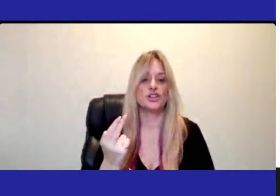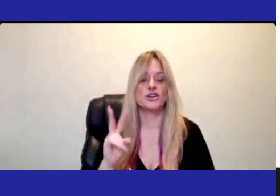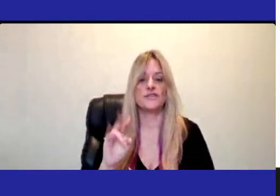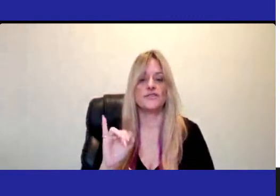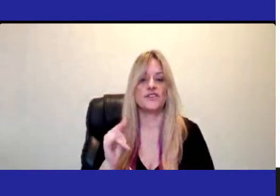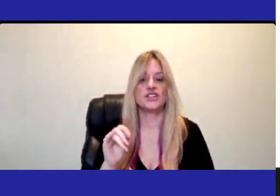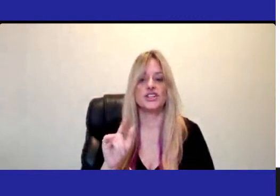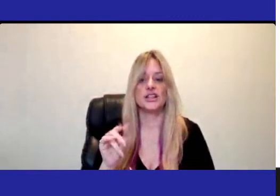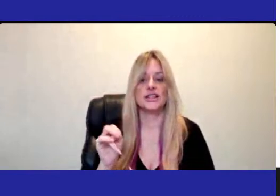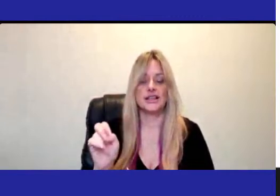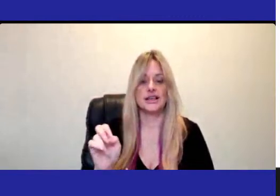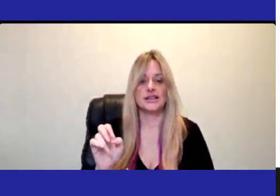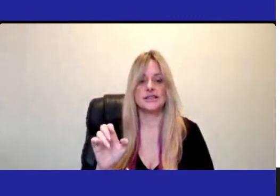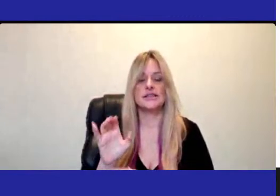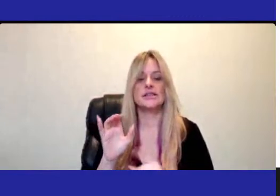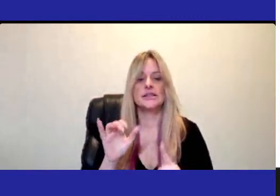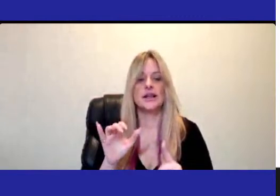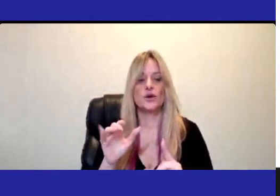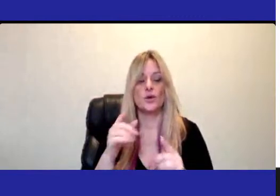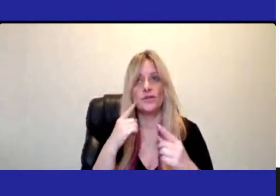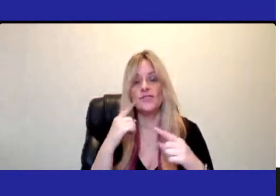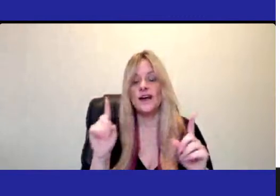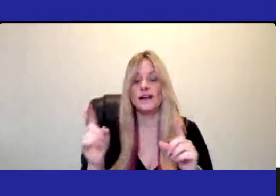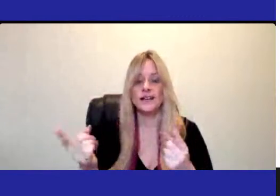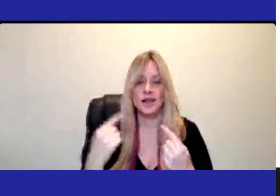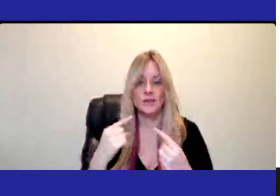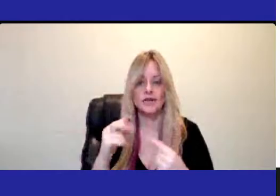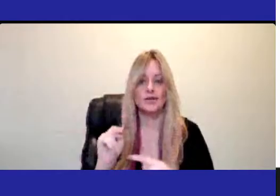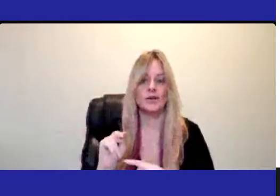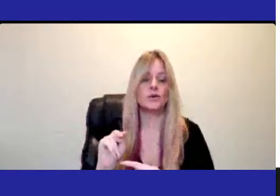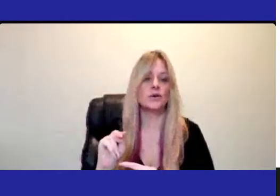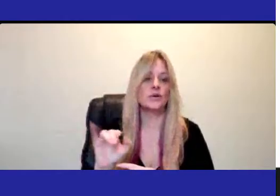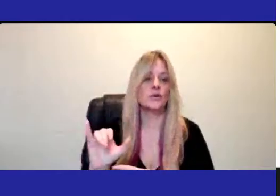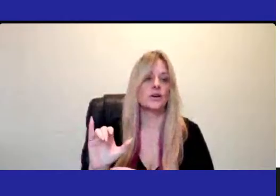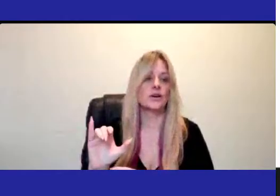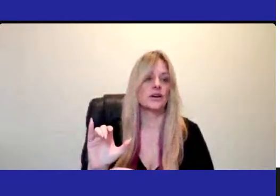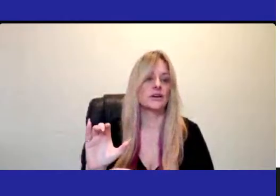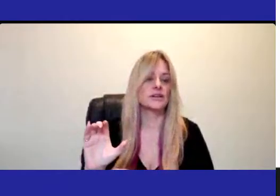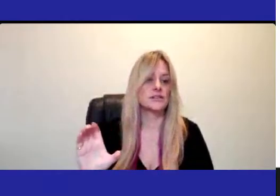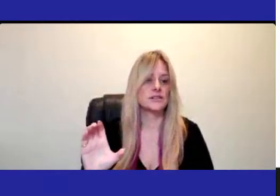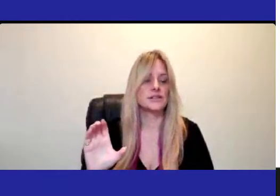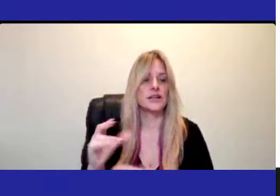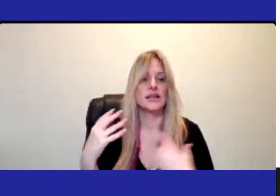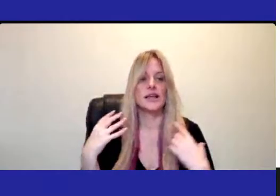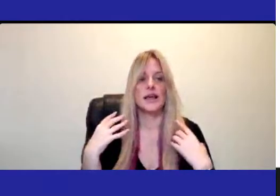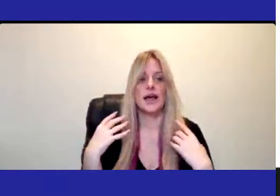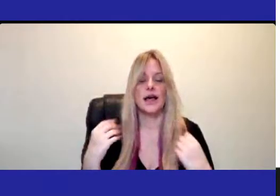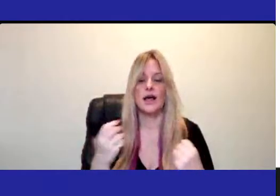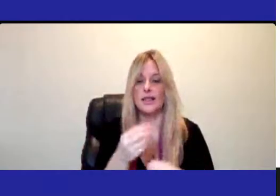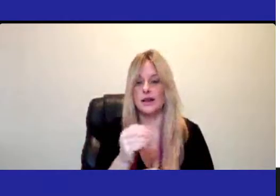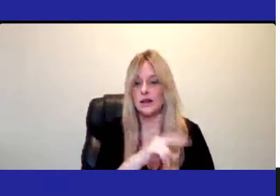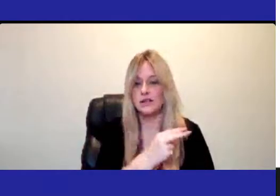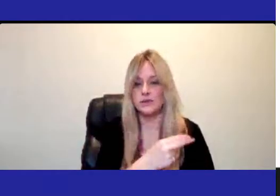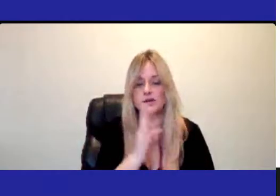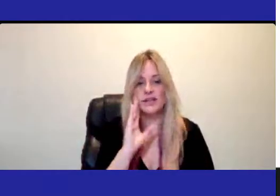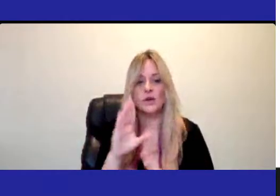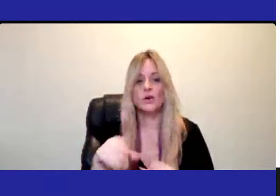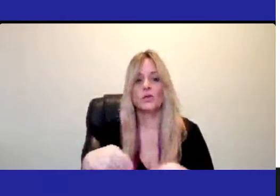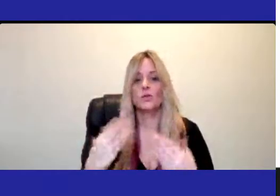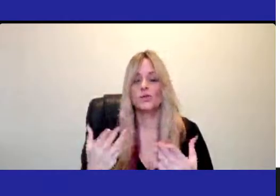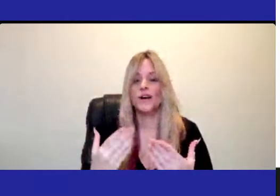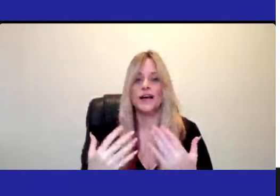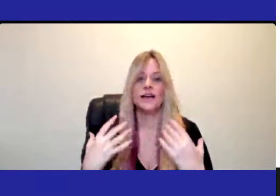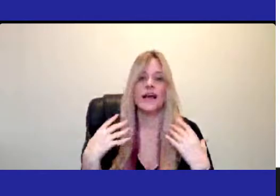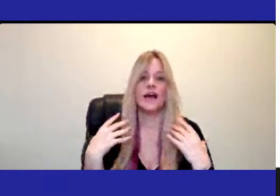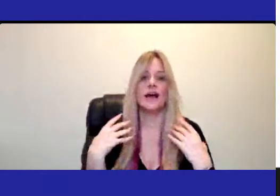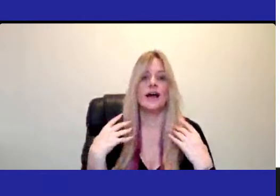finally coming to New York City Health and Hospitals. It's going to really help us give improved and safer care to both our